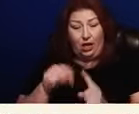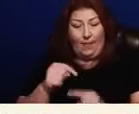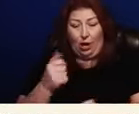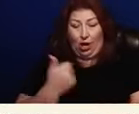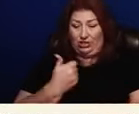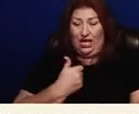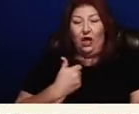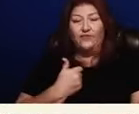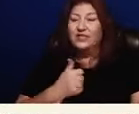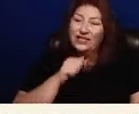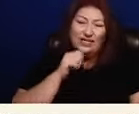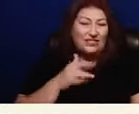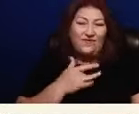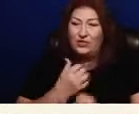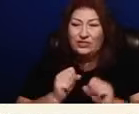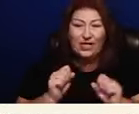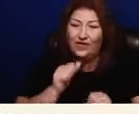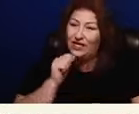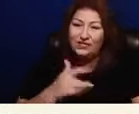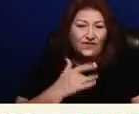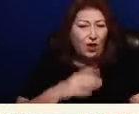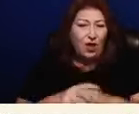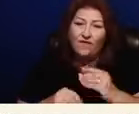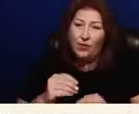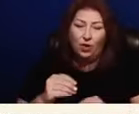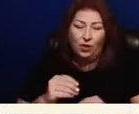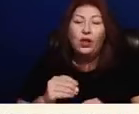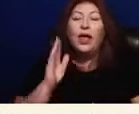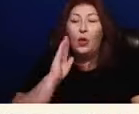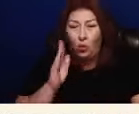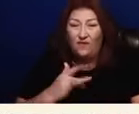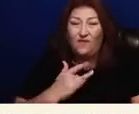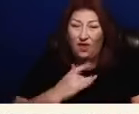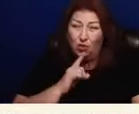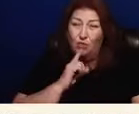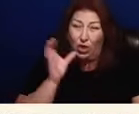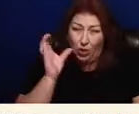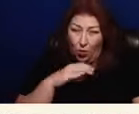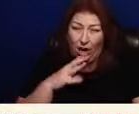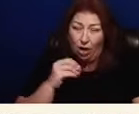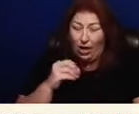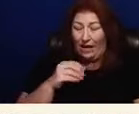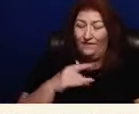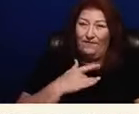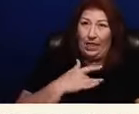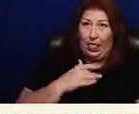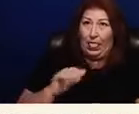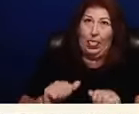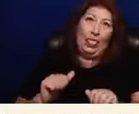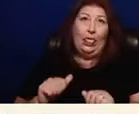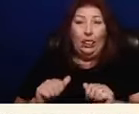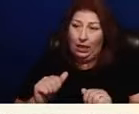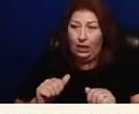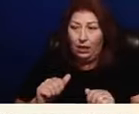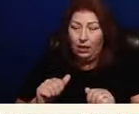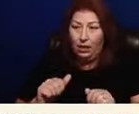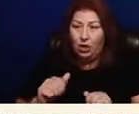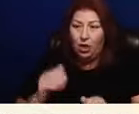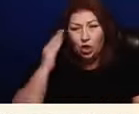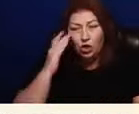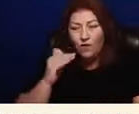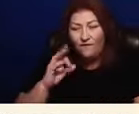it doesn't feel safe. It doesn't feel comfortable. It's going to feel really weird and wobbly, right? So, you know, how Forky kept